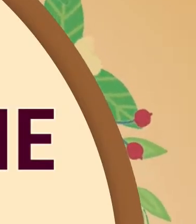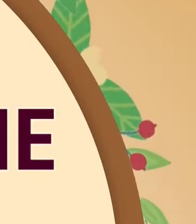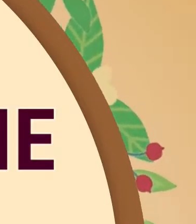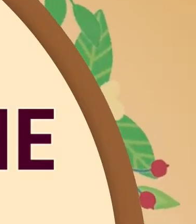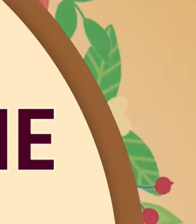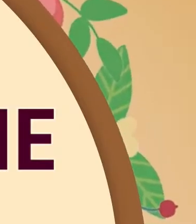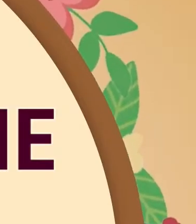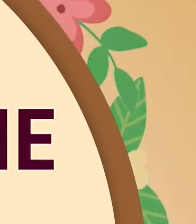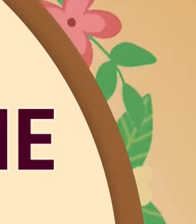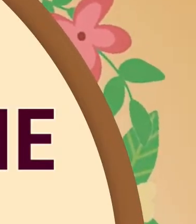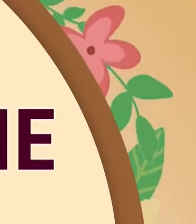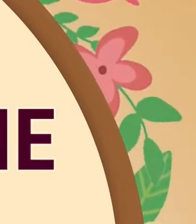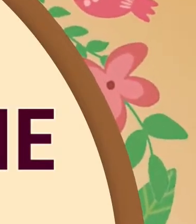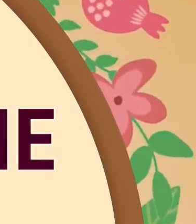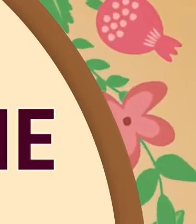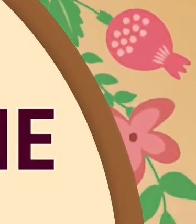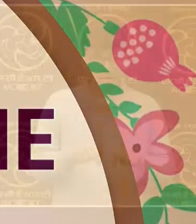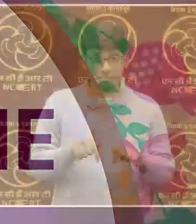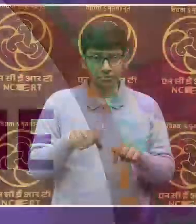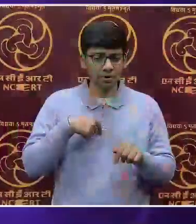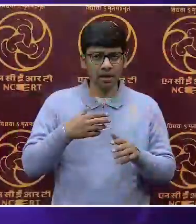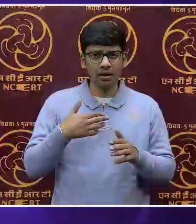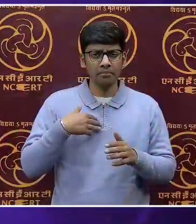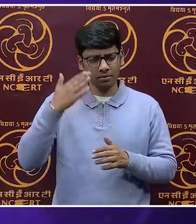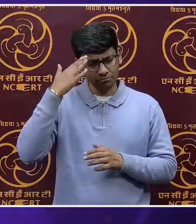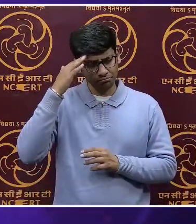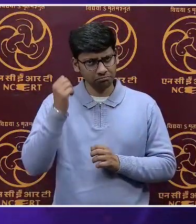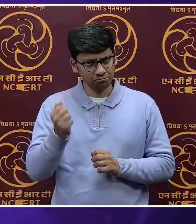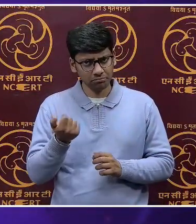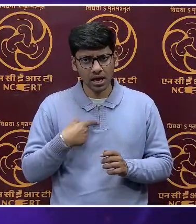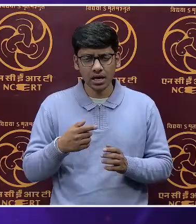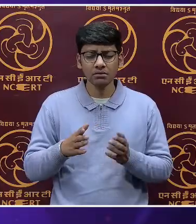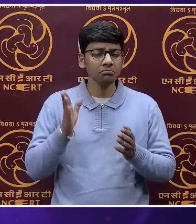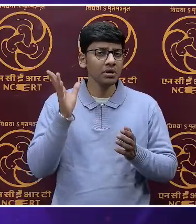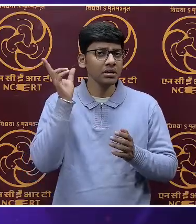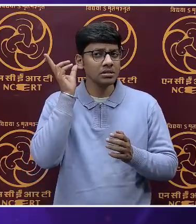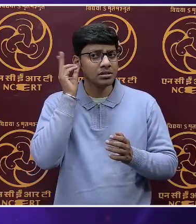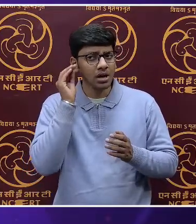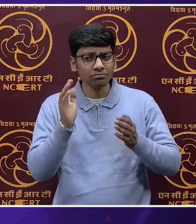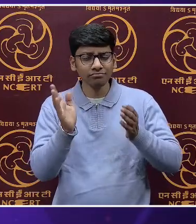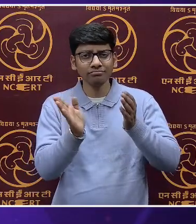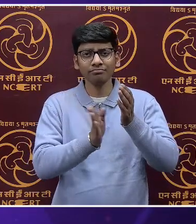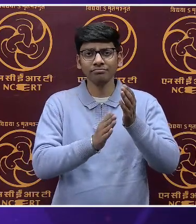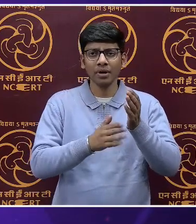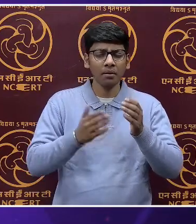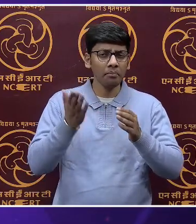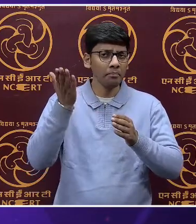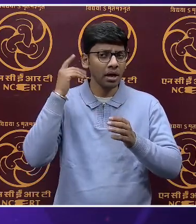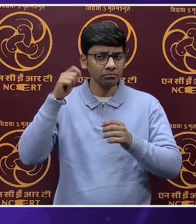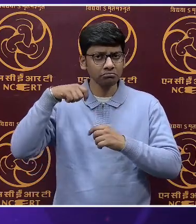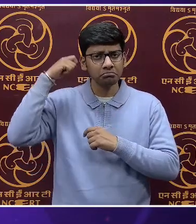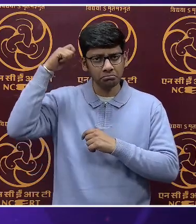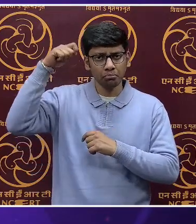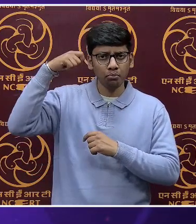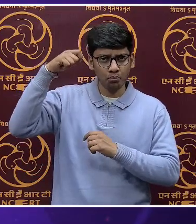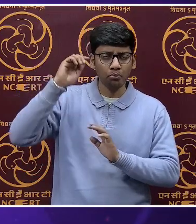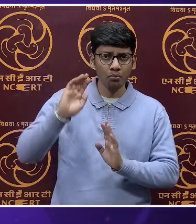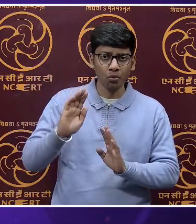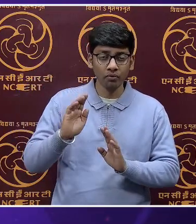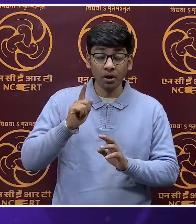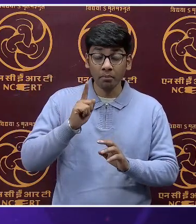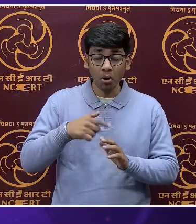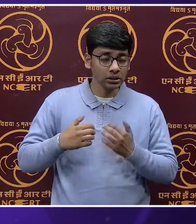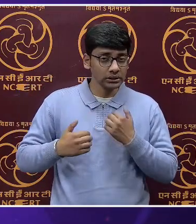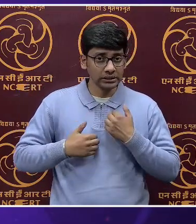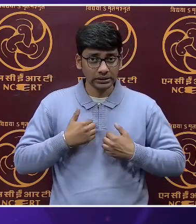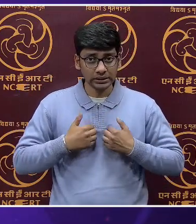Glennie. Now, I remember Sound of Music as one Hollywood movie. It was a one interesting watch. But here we're